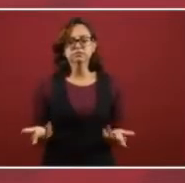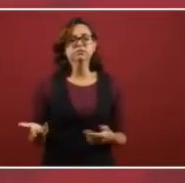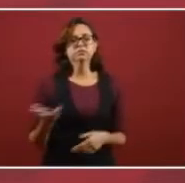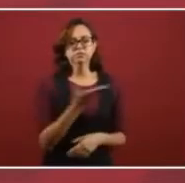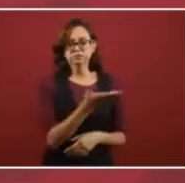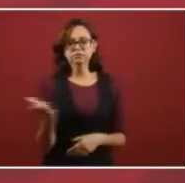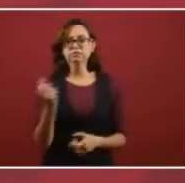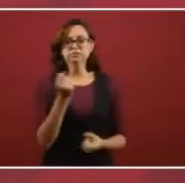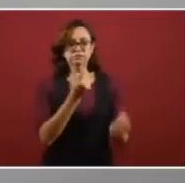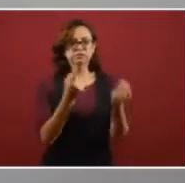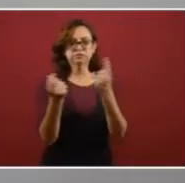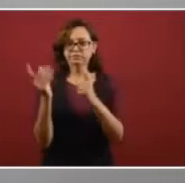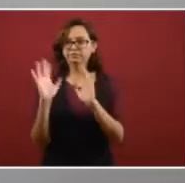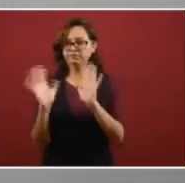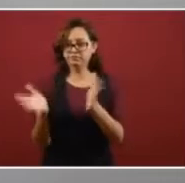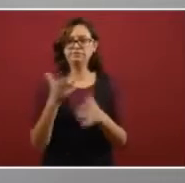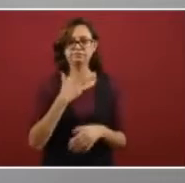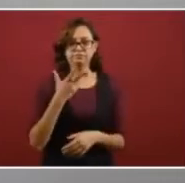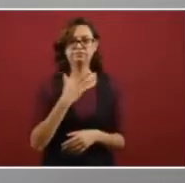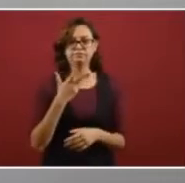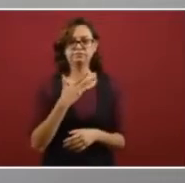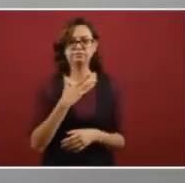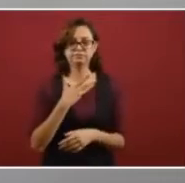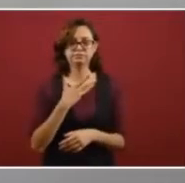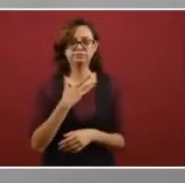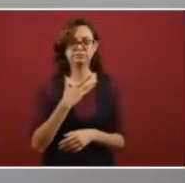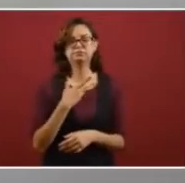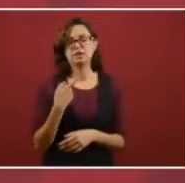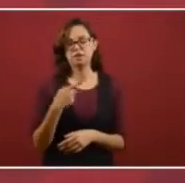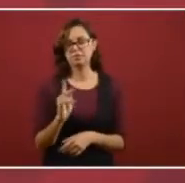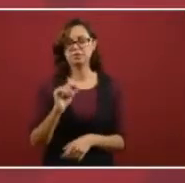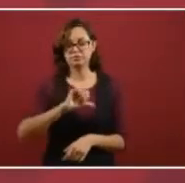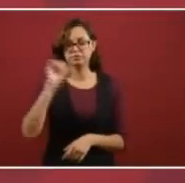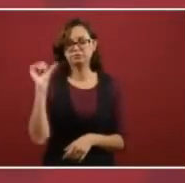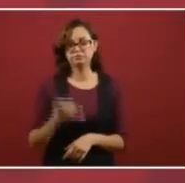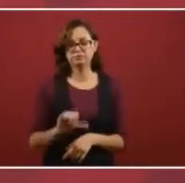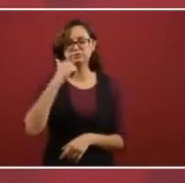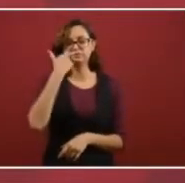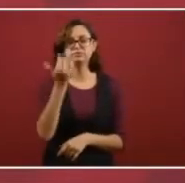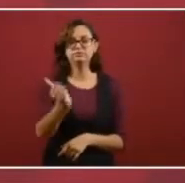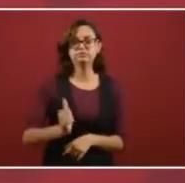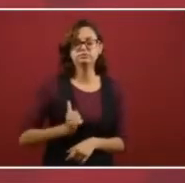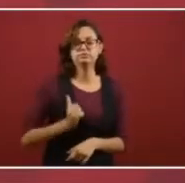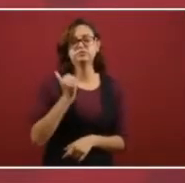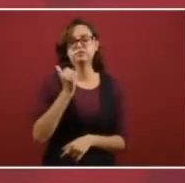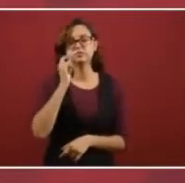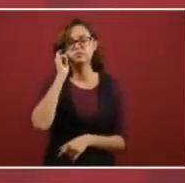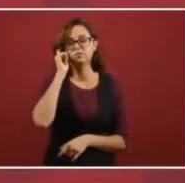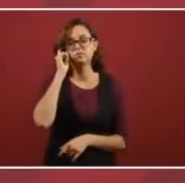So even though some of you already have it, I take this opportunity